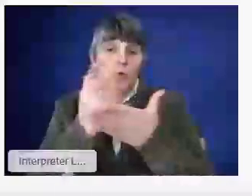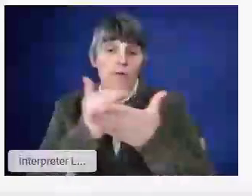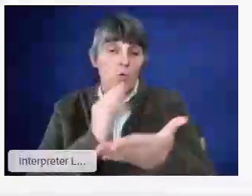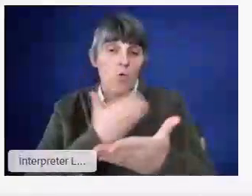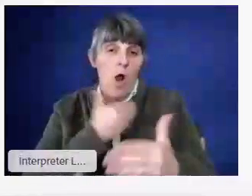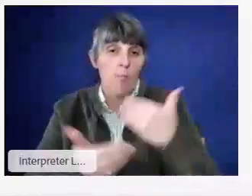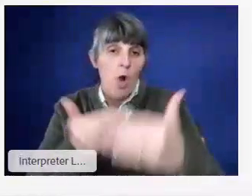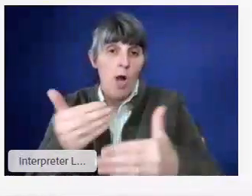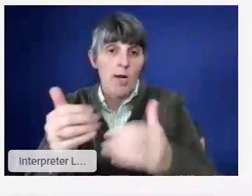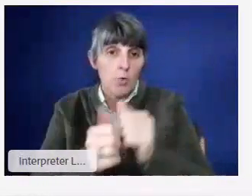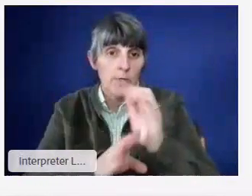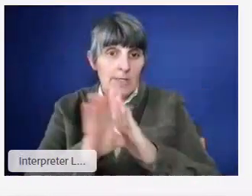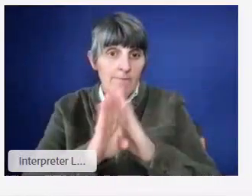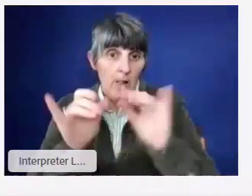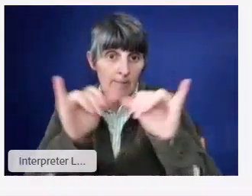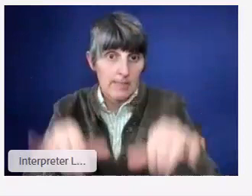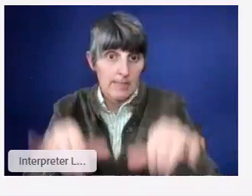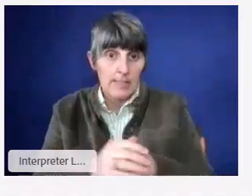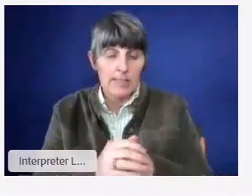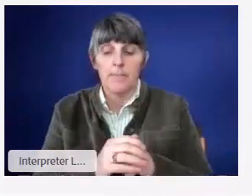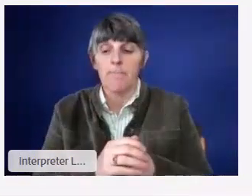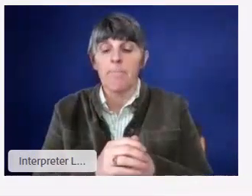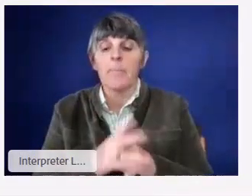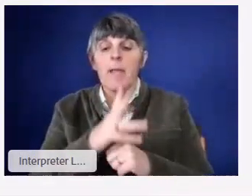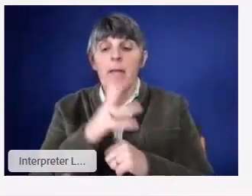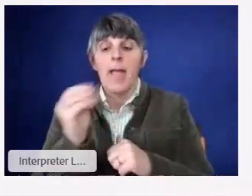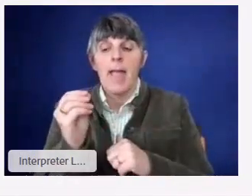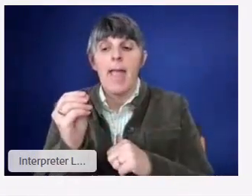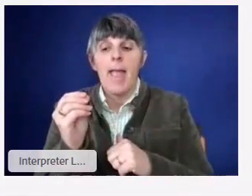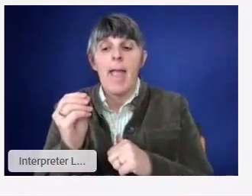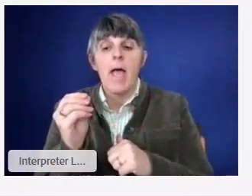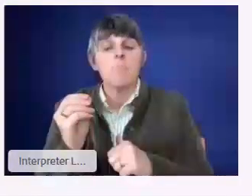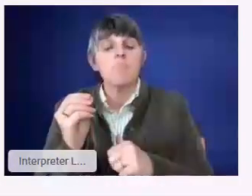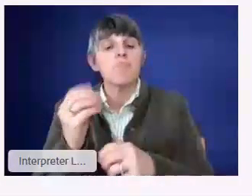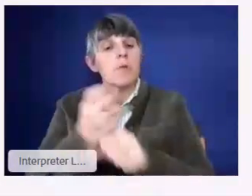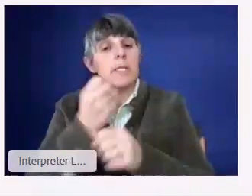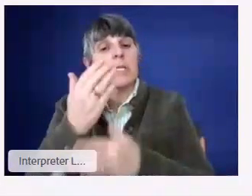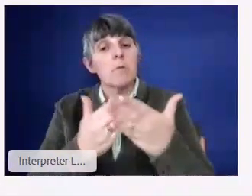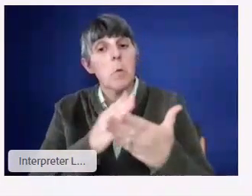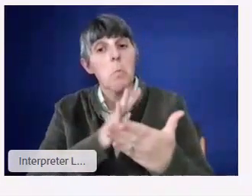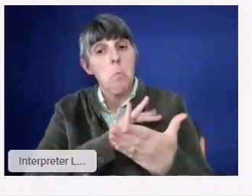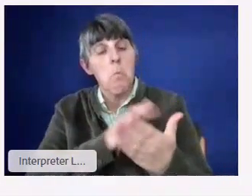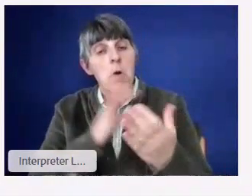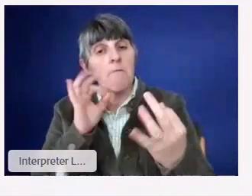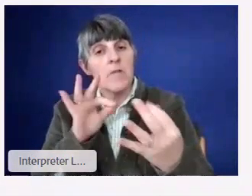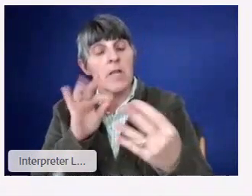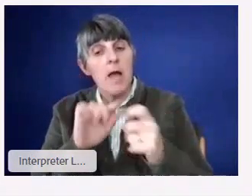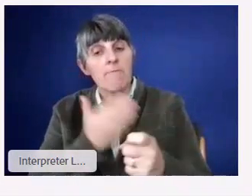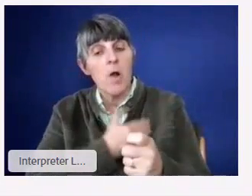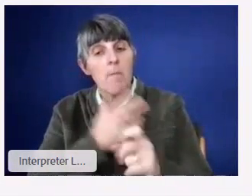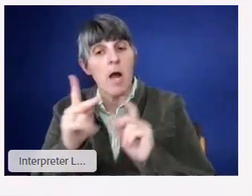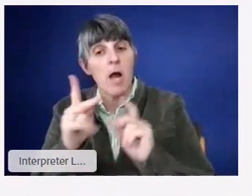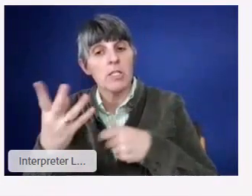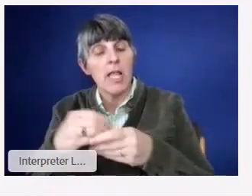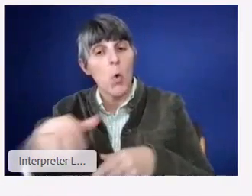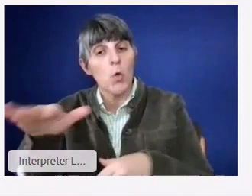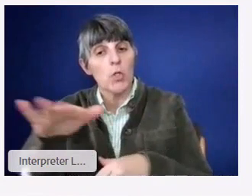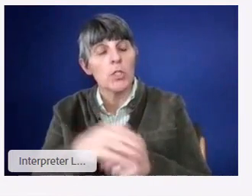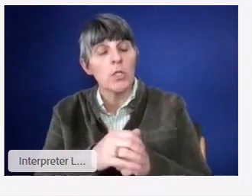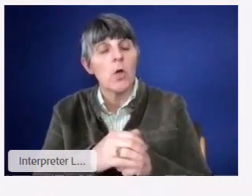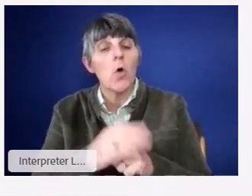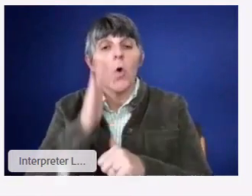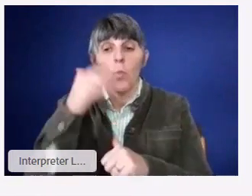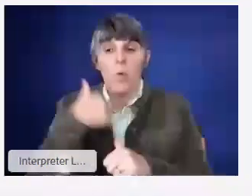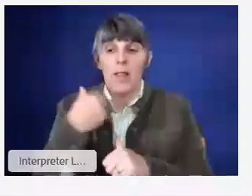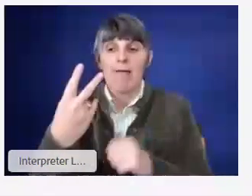in developing the system and have gotten some great feedback from our stakeholders. We'll have two